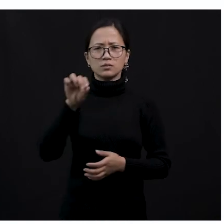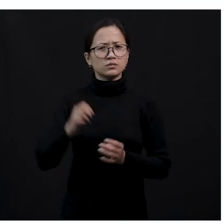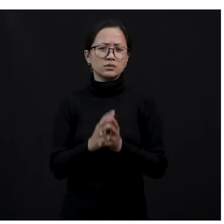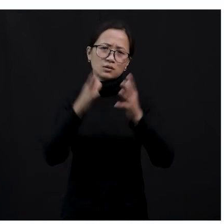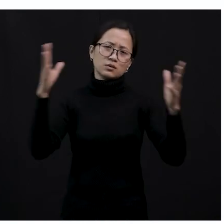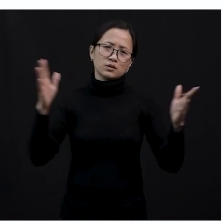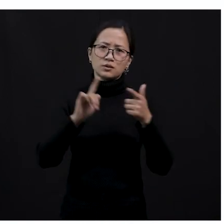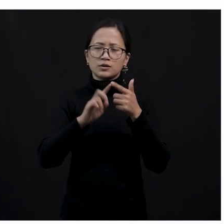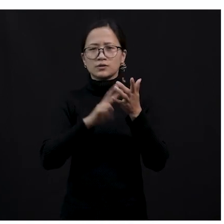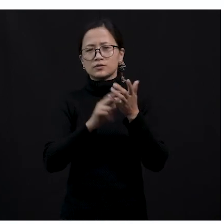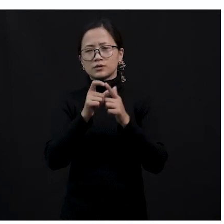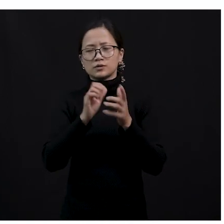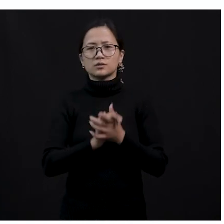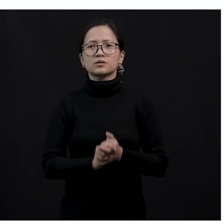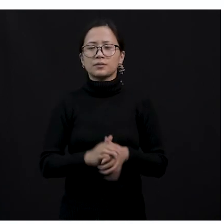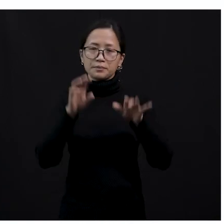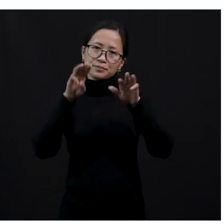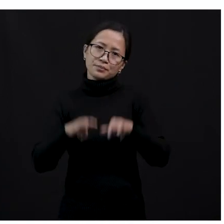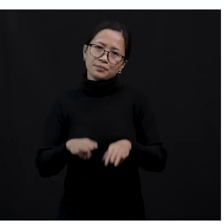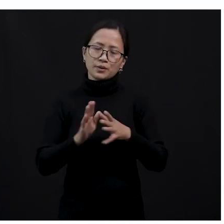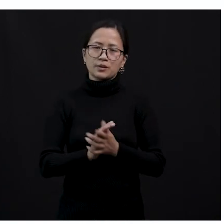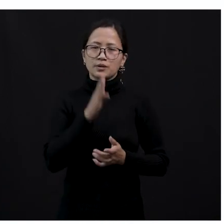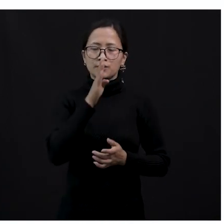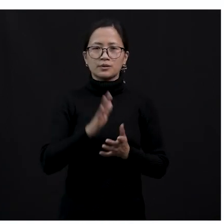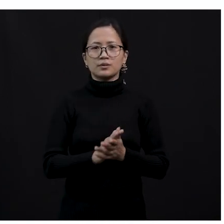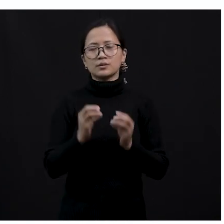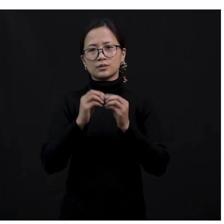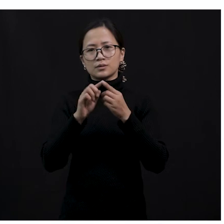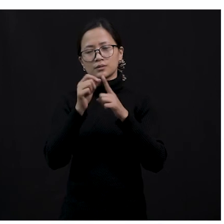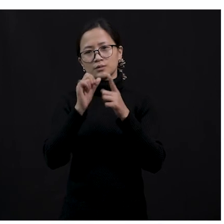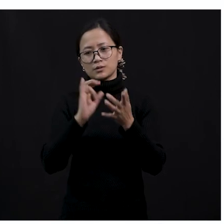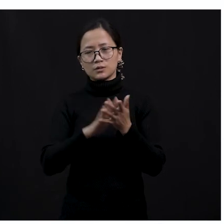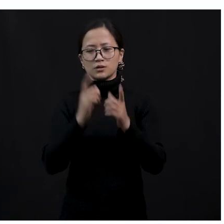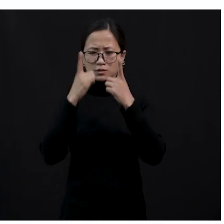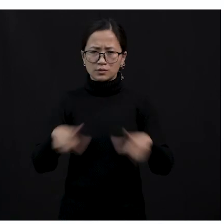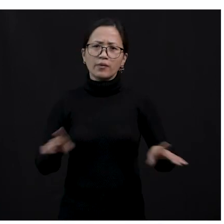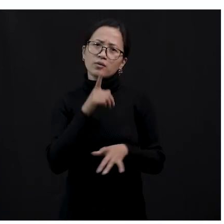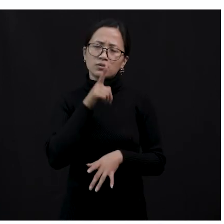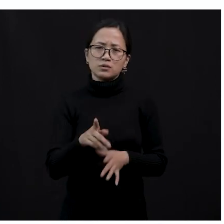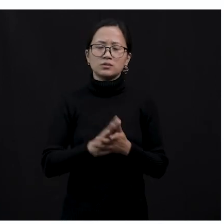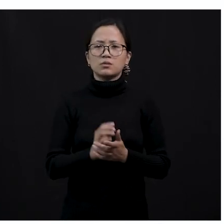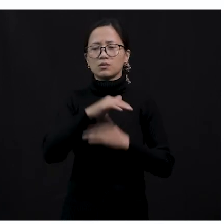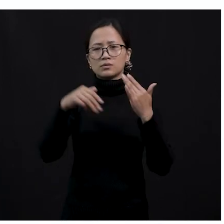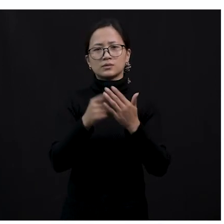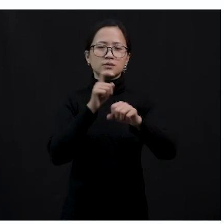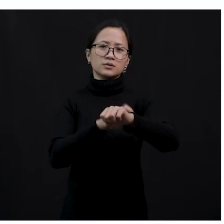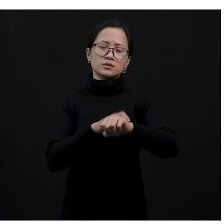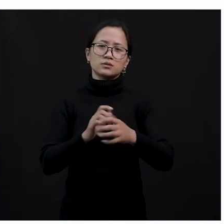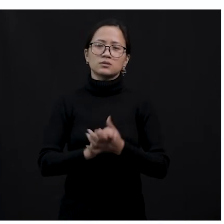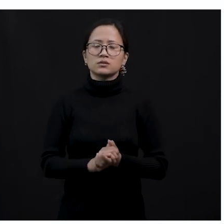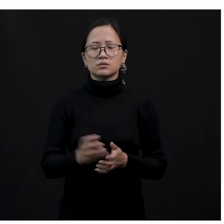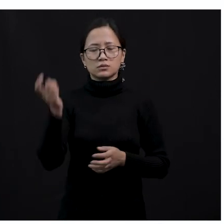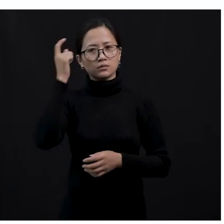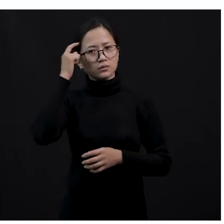a lot of evidence that maybe Bipin Babu had really lost his mind. And all this time, we were